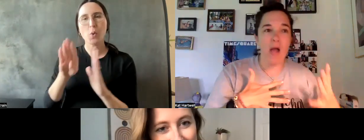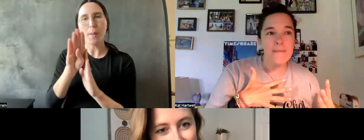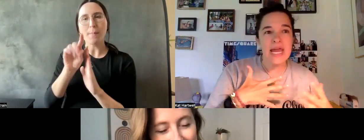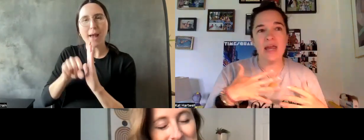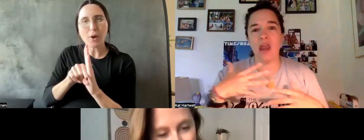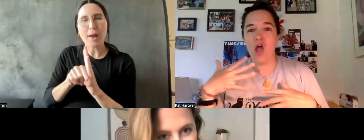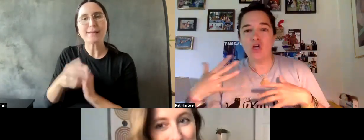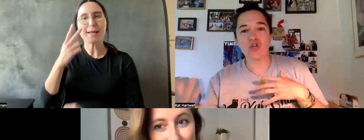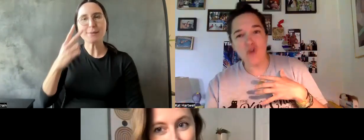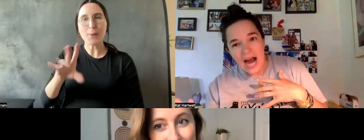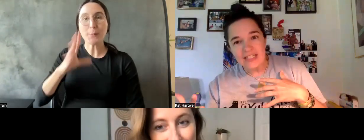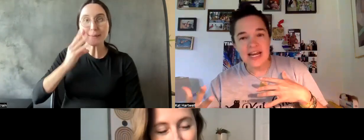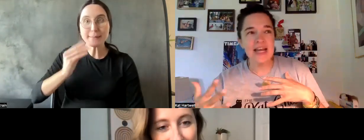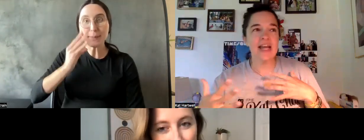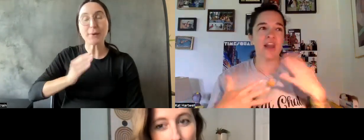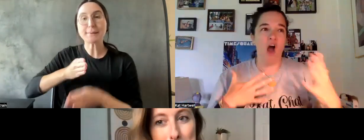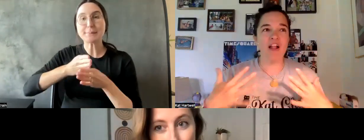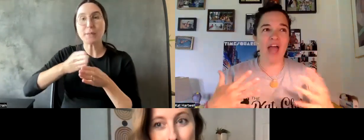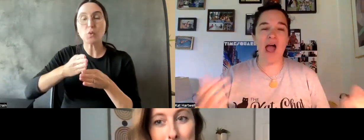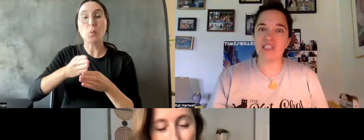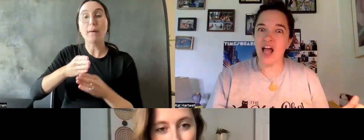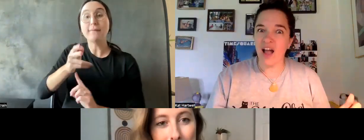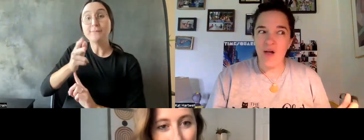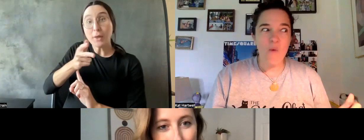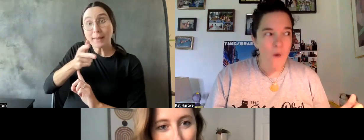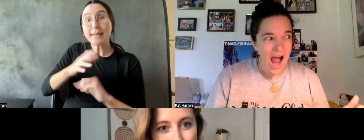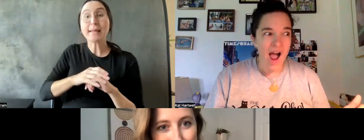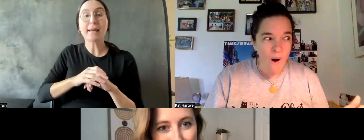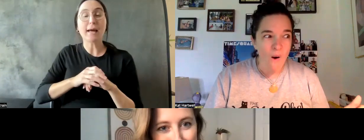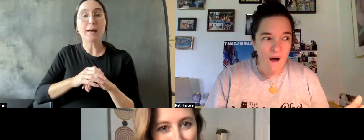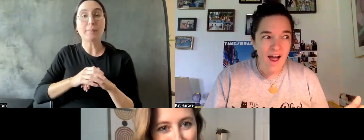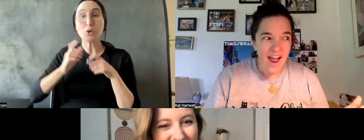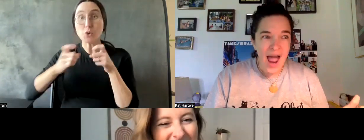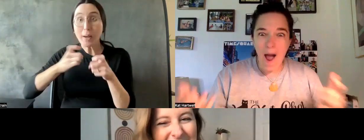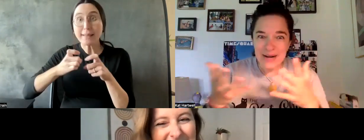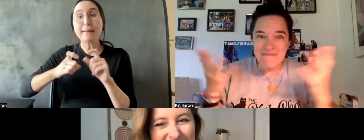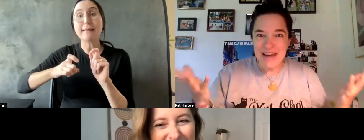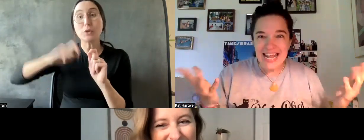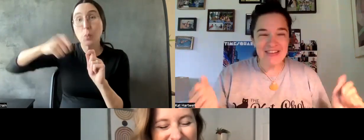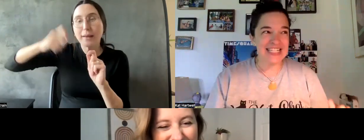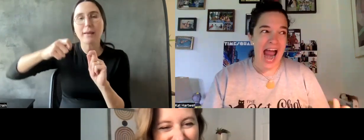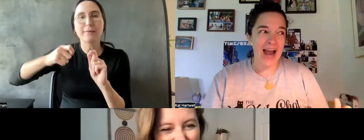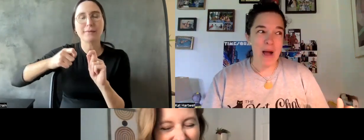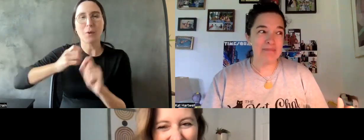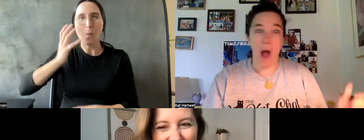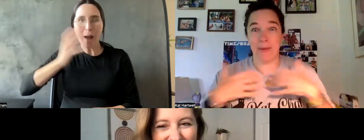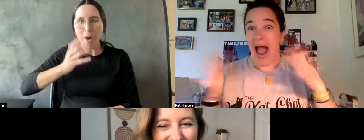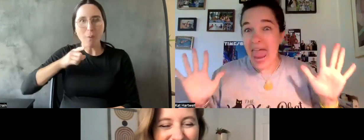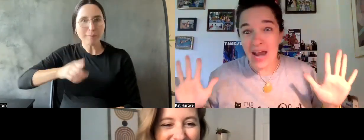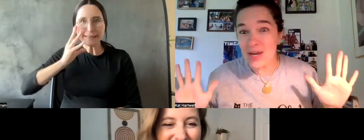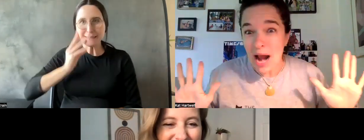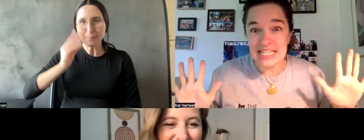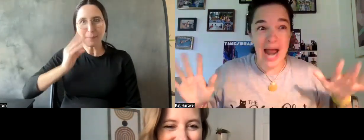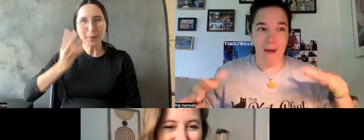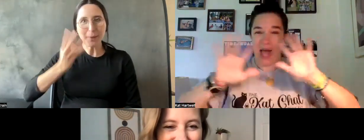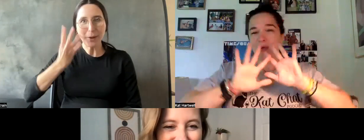in filming, directing, and all of that. I was like, wow. I mean, really, the guy what probably I